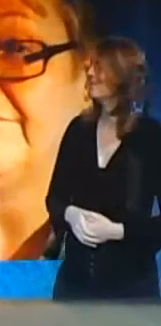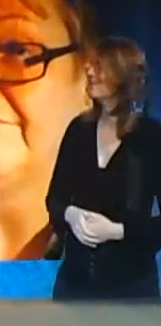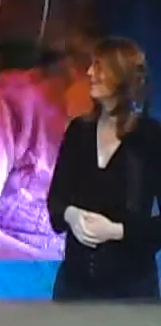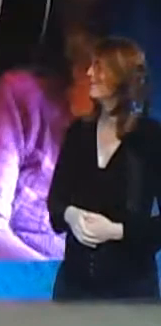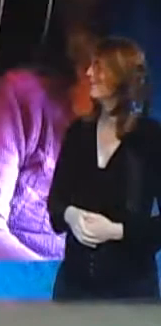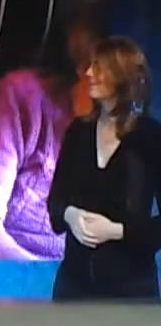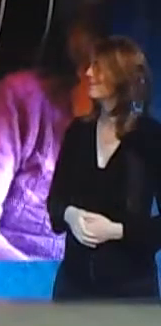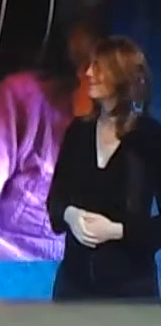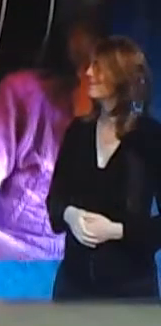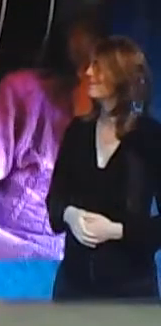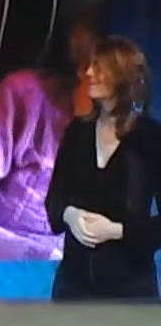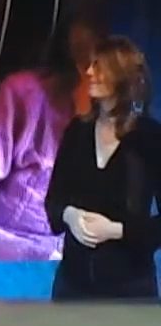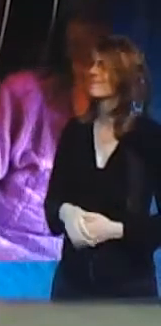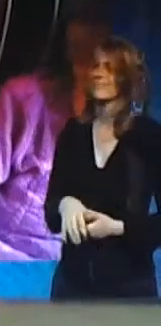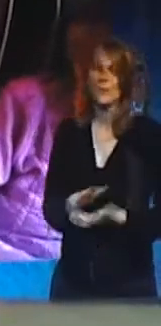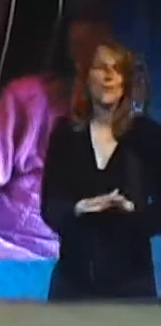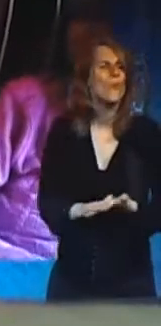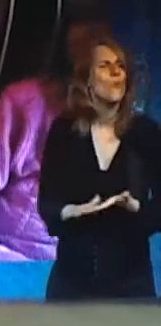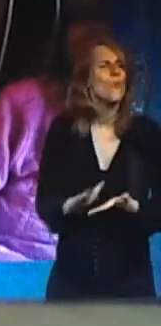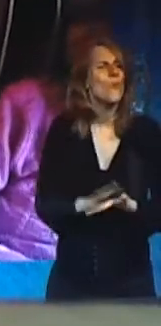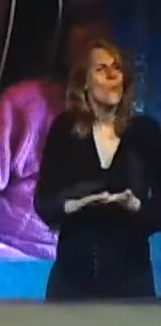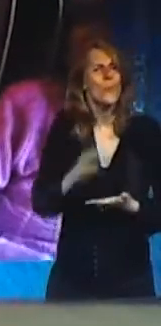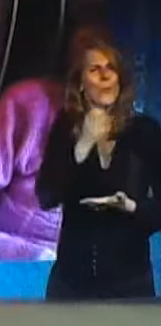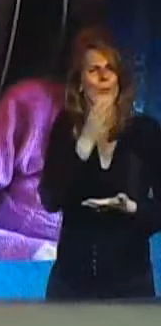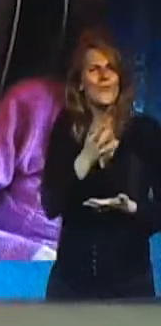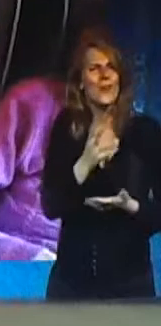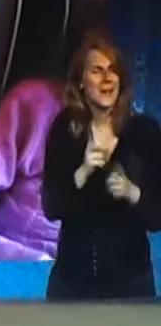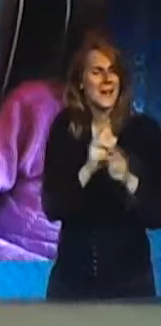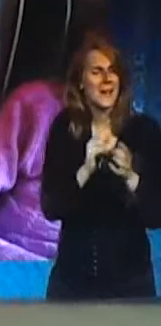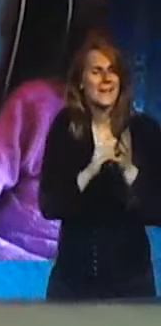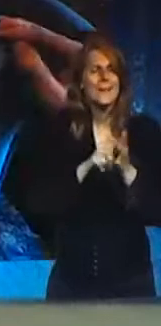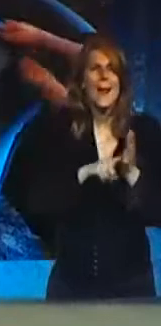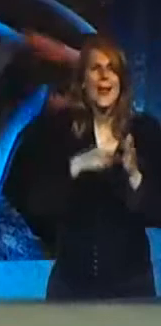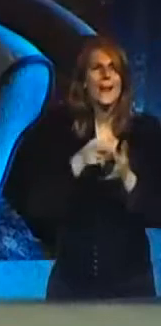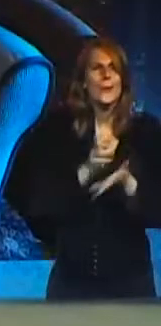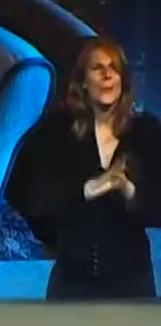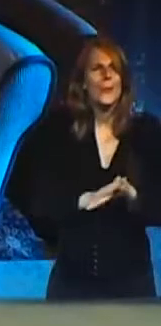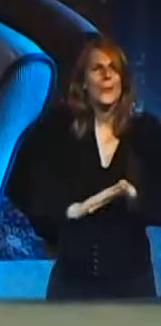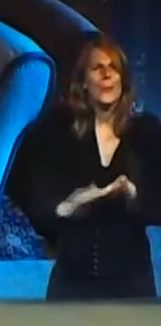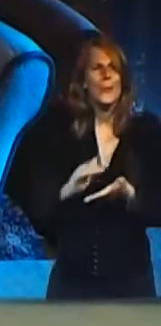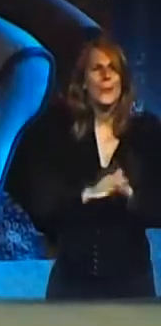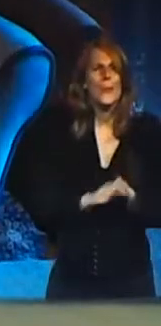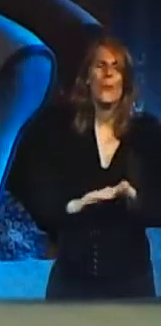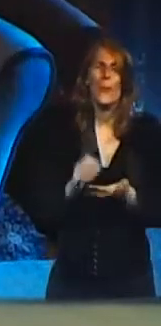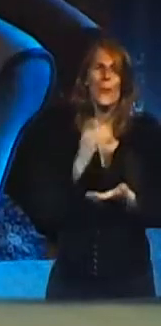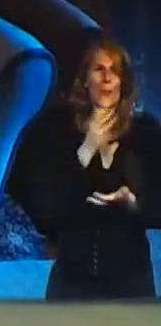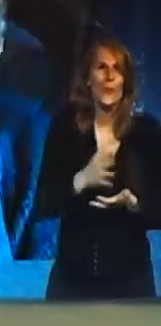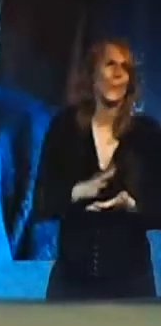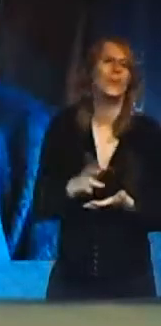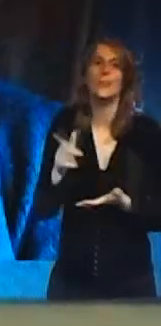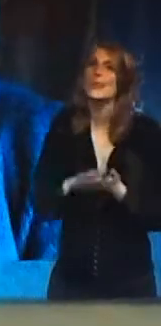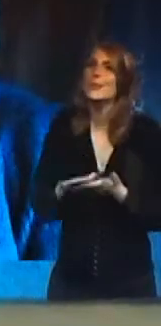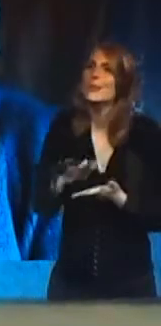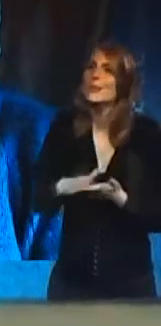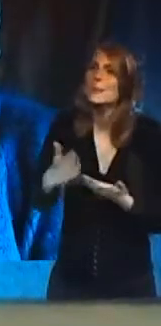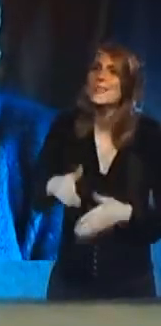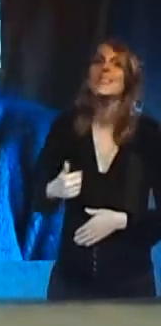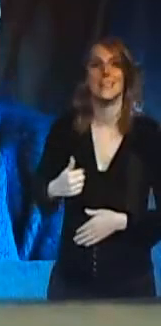lovely. Beautiful. It's like silk. It's gorgeous. Isn't it? Absolutely gorgeous. It's